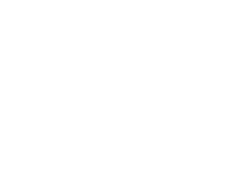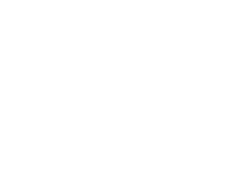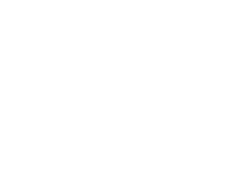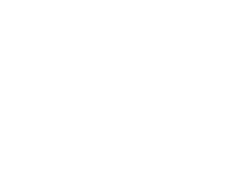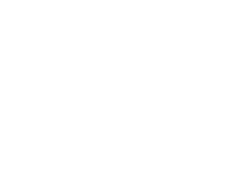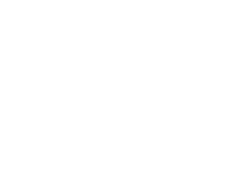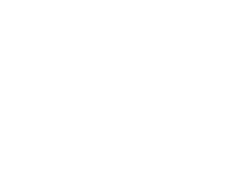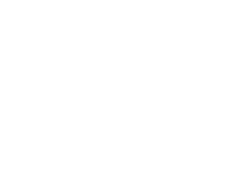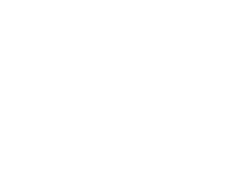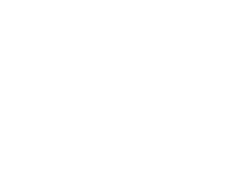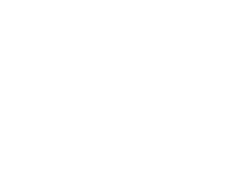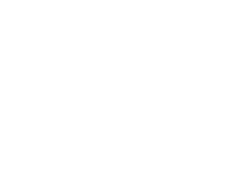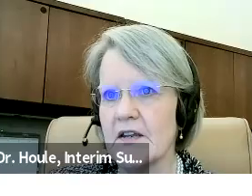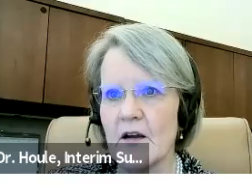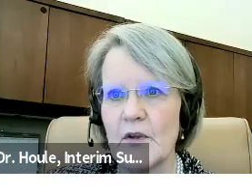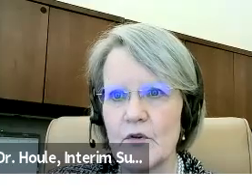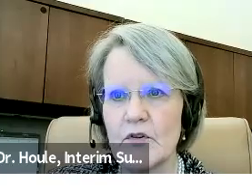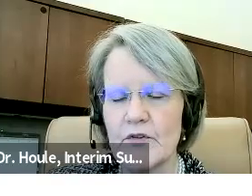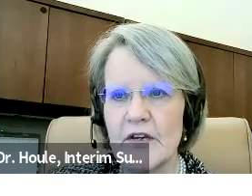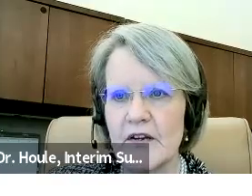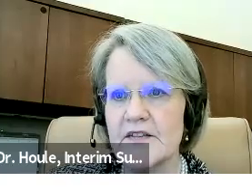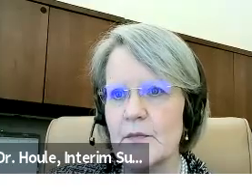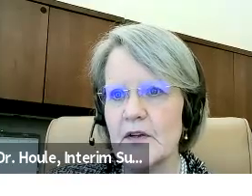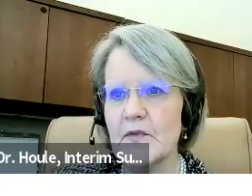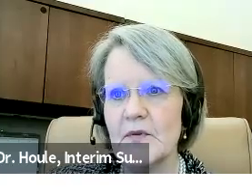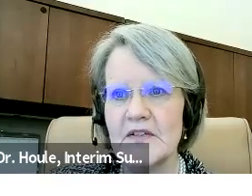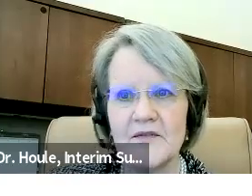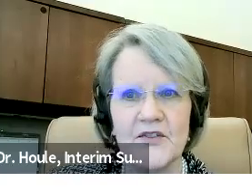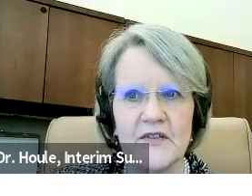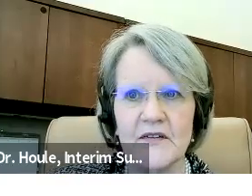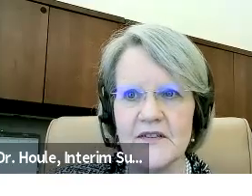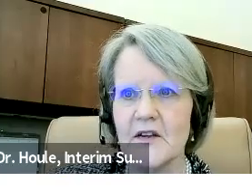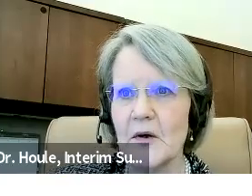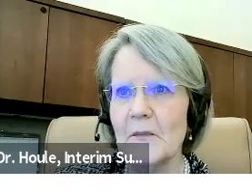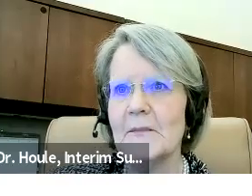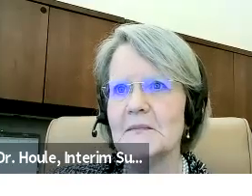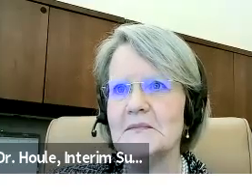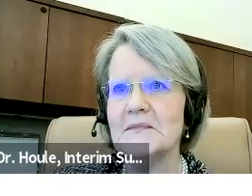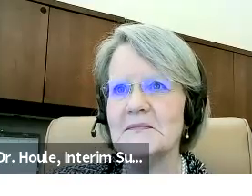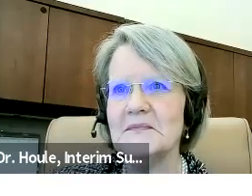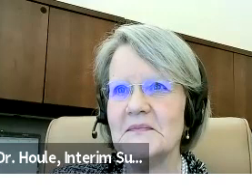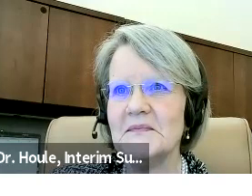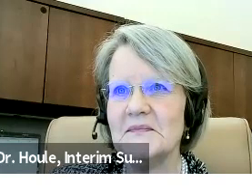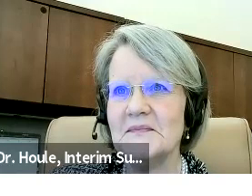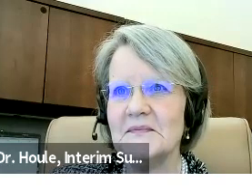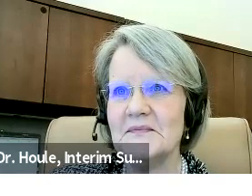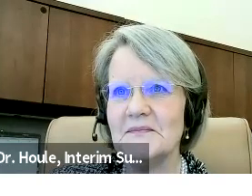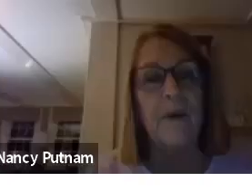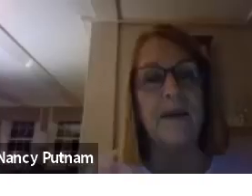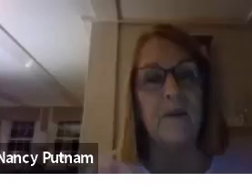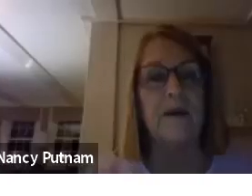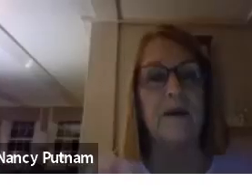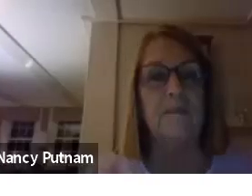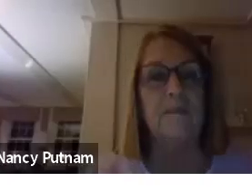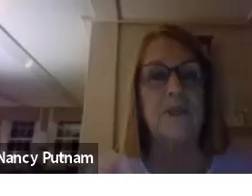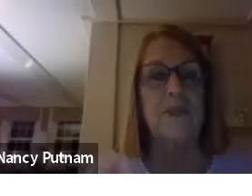And our principal from the Academy of Early Learning, Nancy Putnam. You want to just say hello? Hi, everyone, and